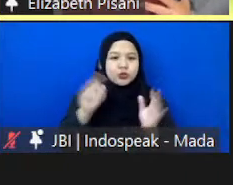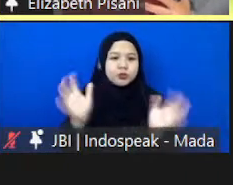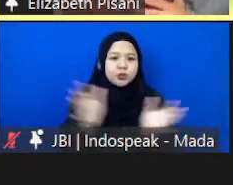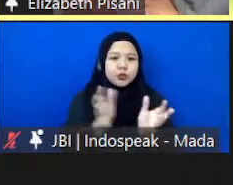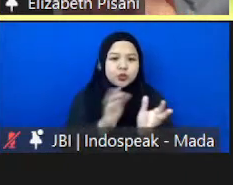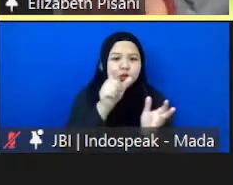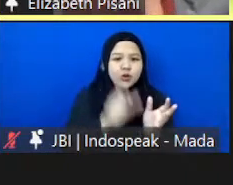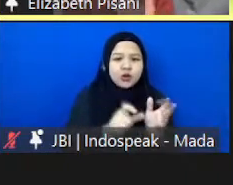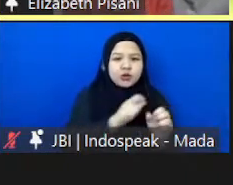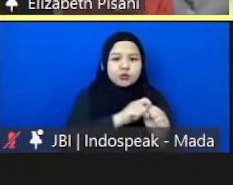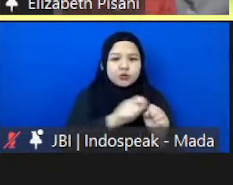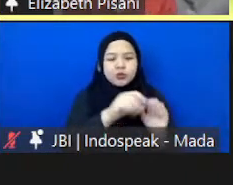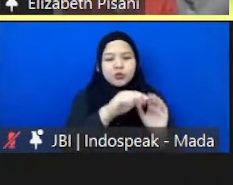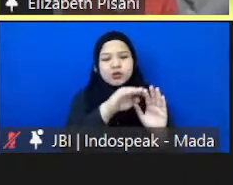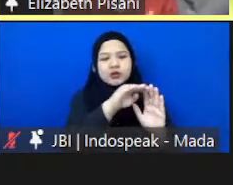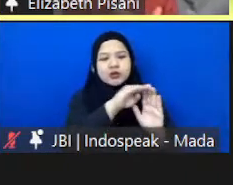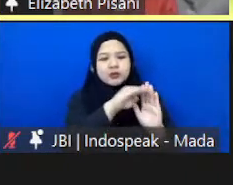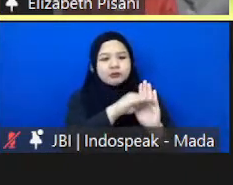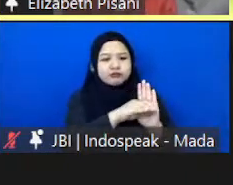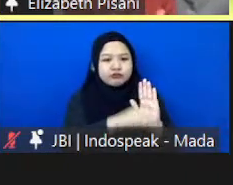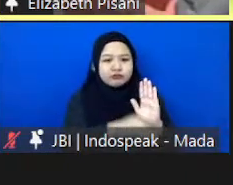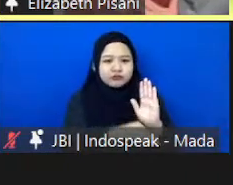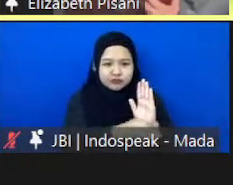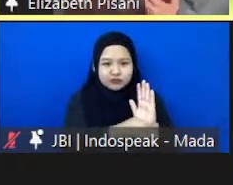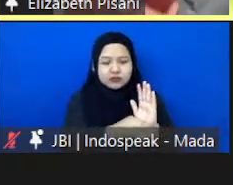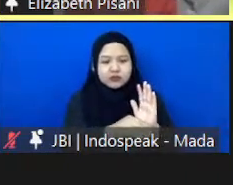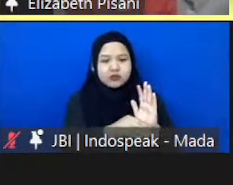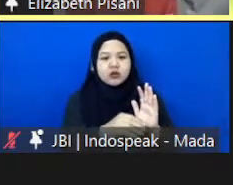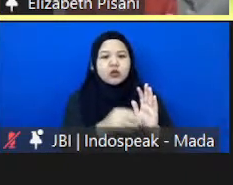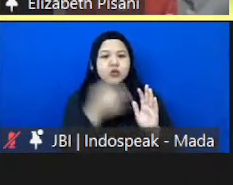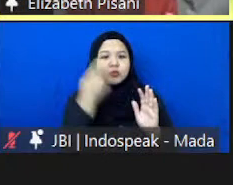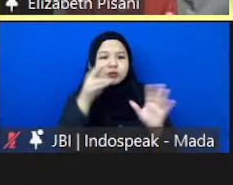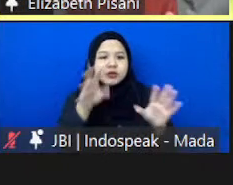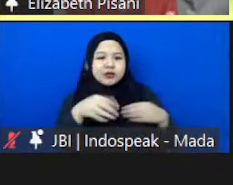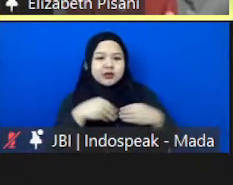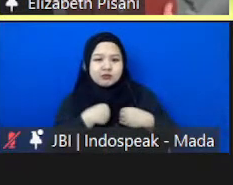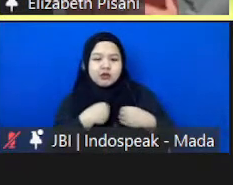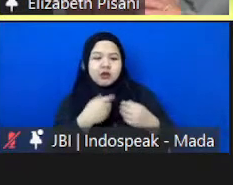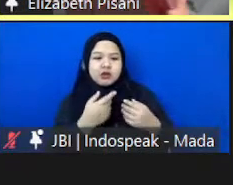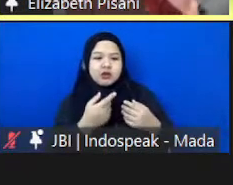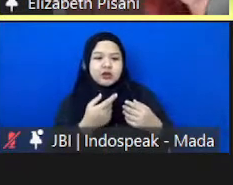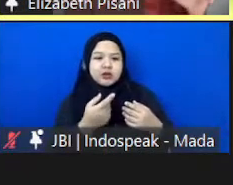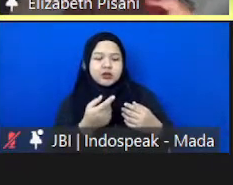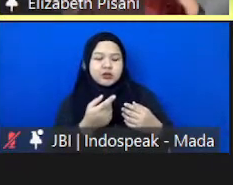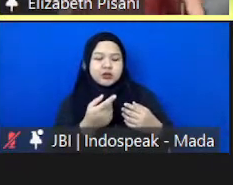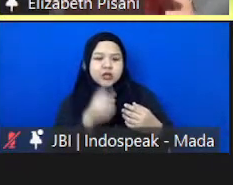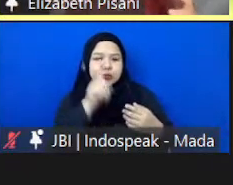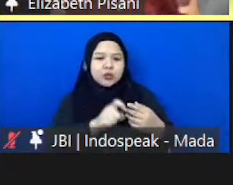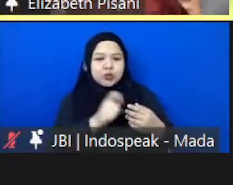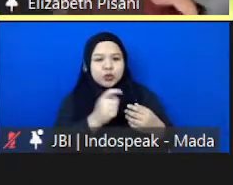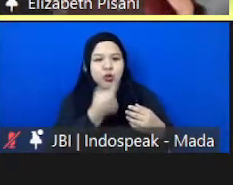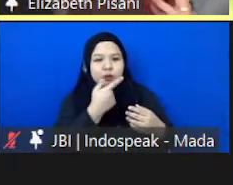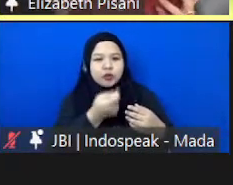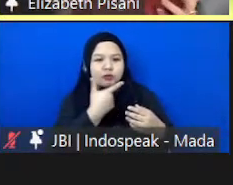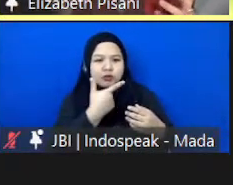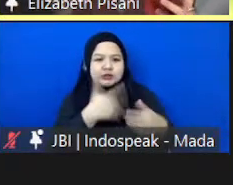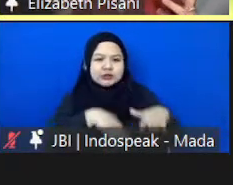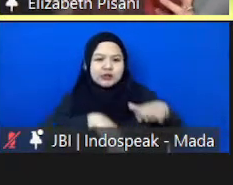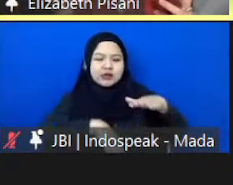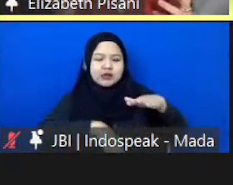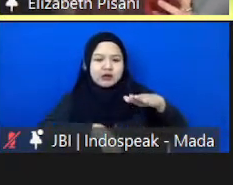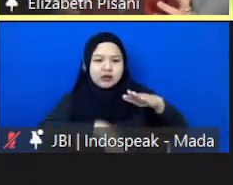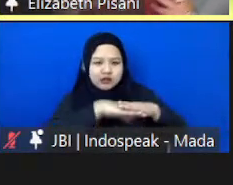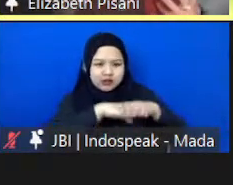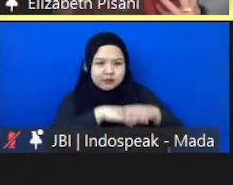regulated supply chain, and that makes them susceptible to falsified medicines. So these are the mechanisms